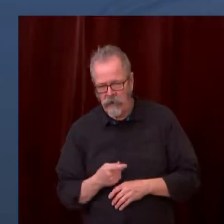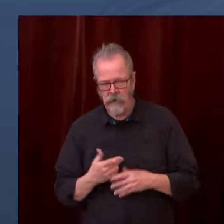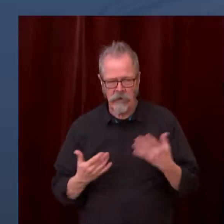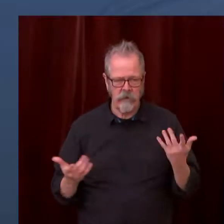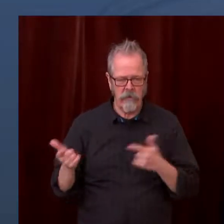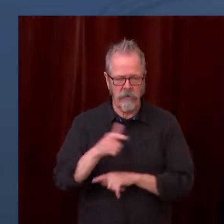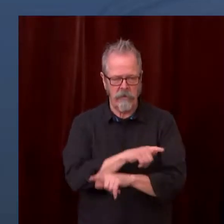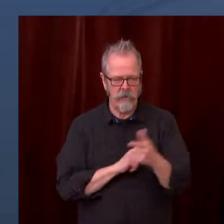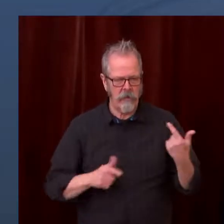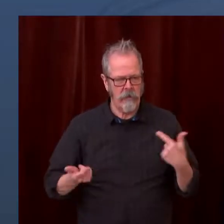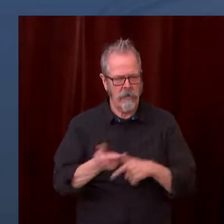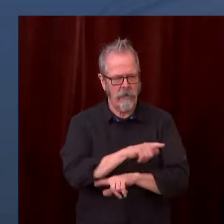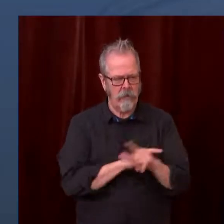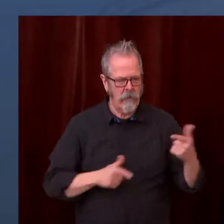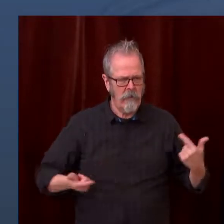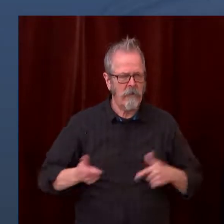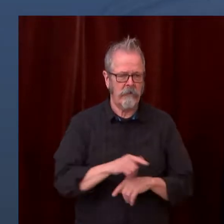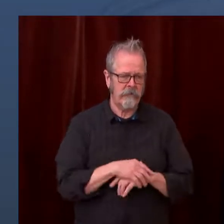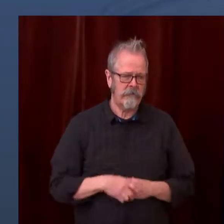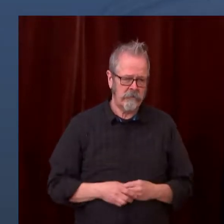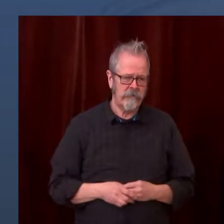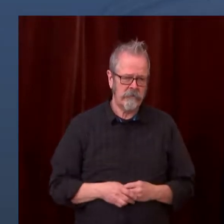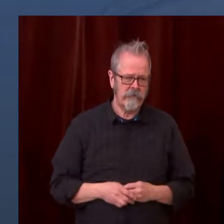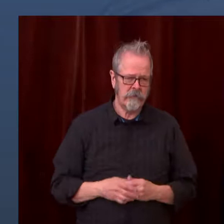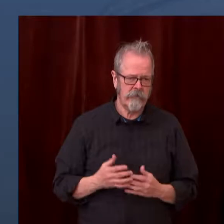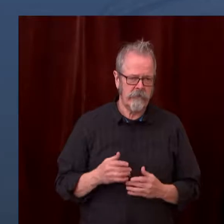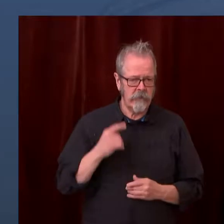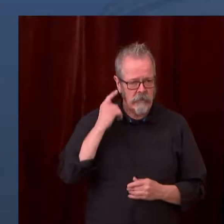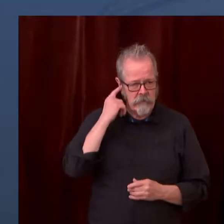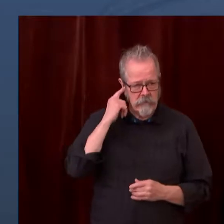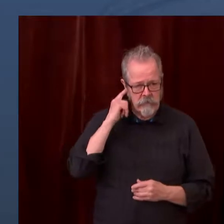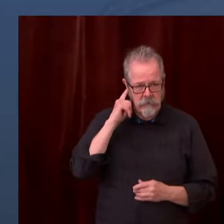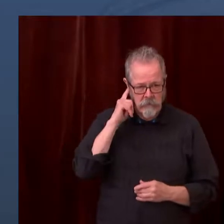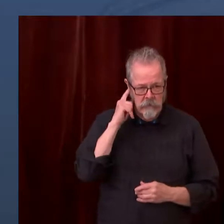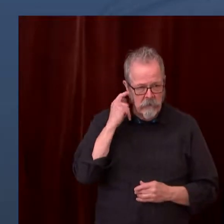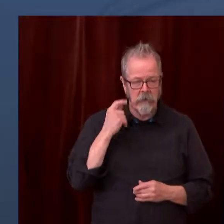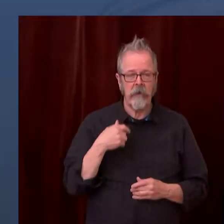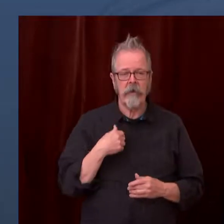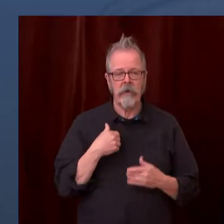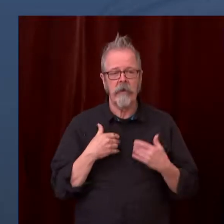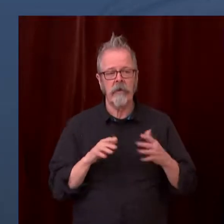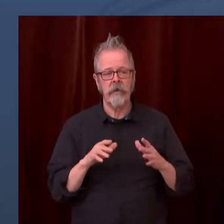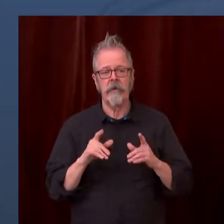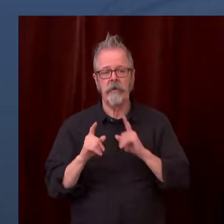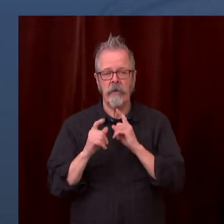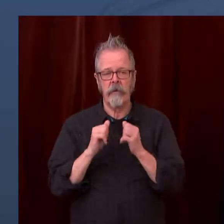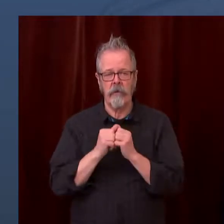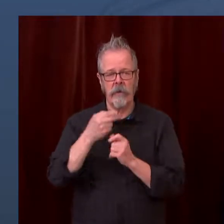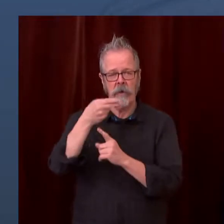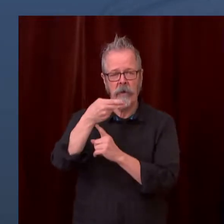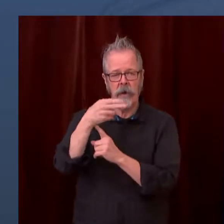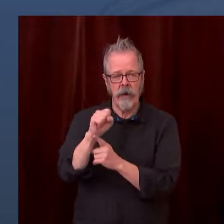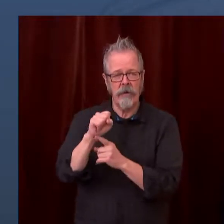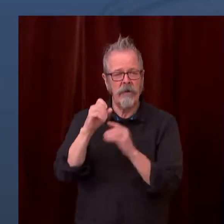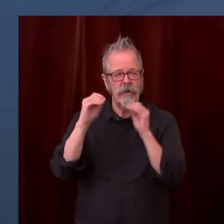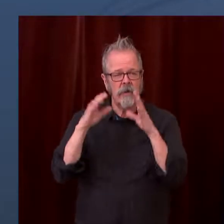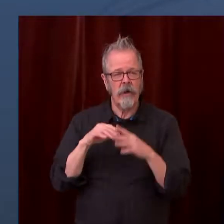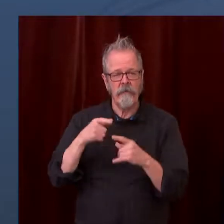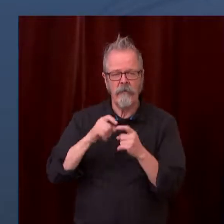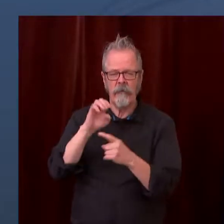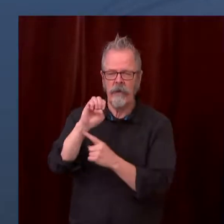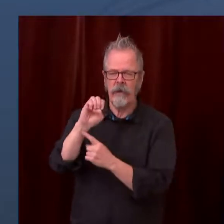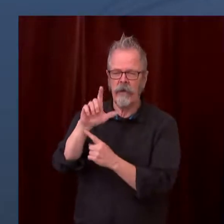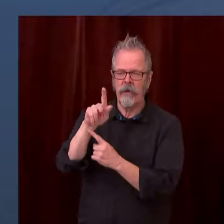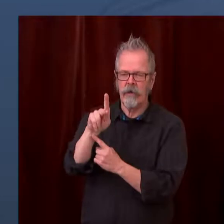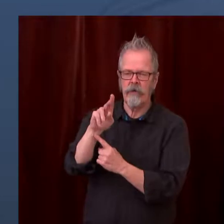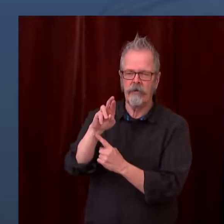school teacher, actually. I think he was a union rep. And he told me, look, I had real doubts about this idea of going back on site after they'd been